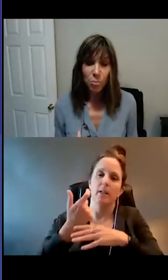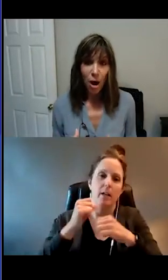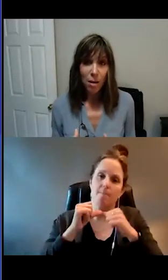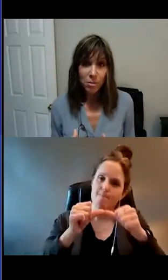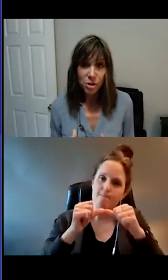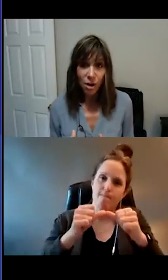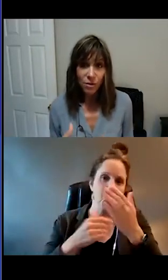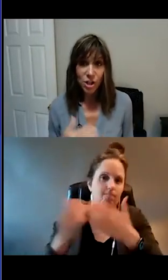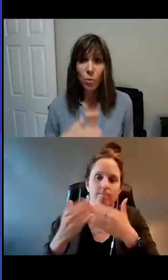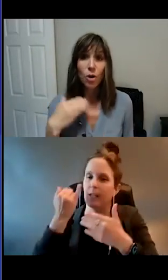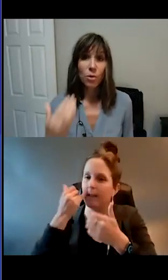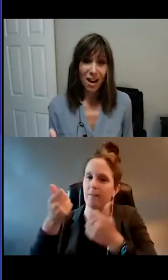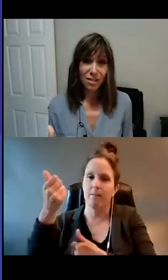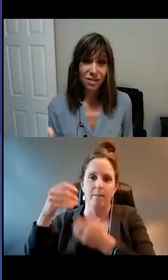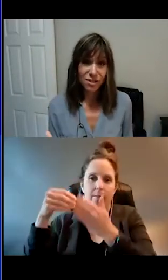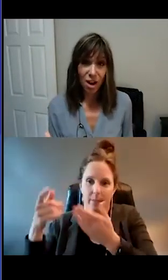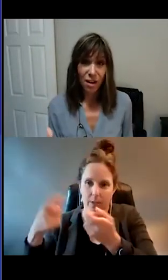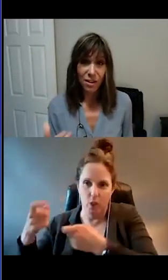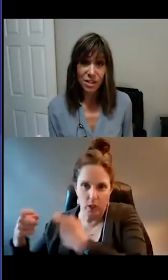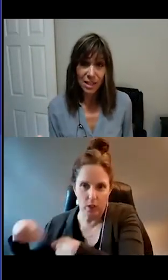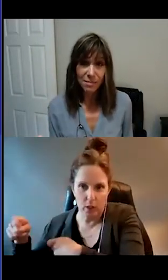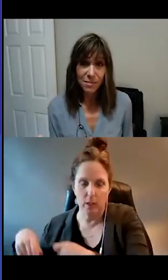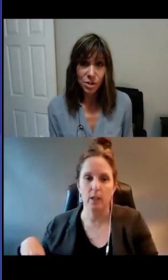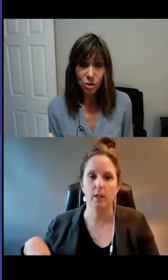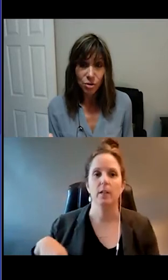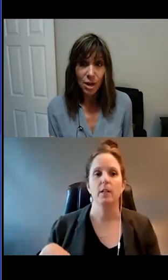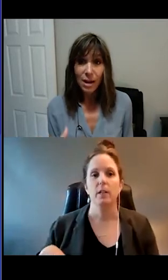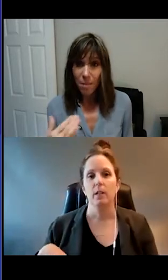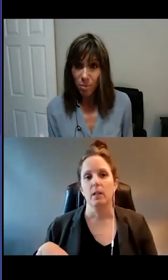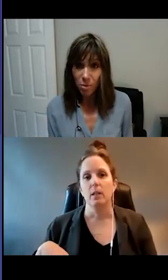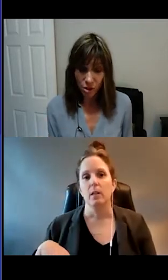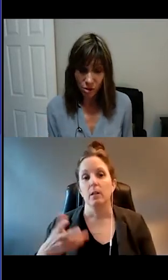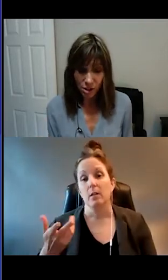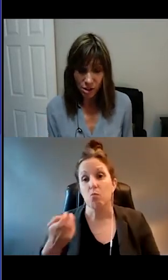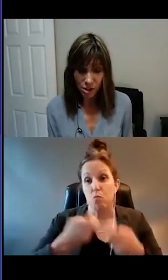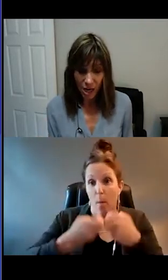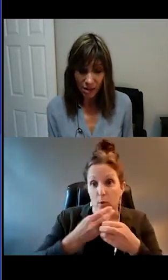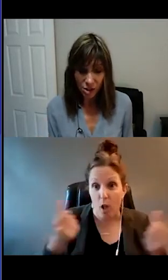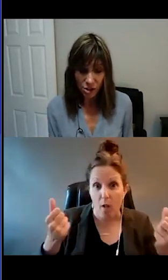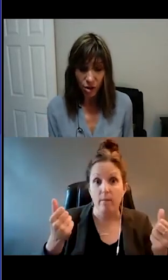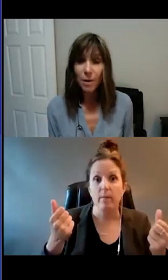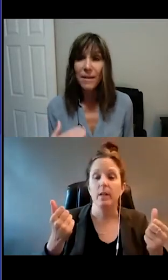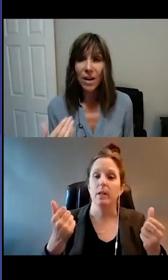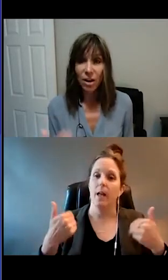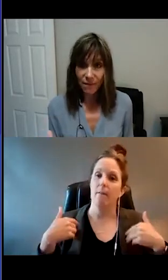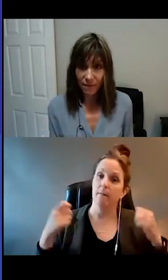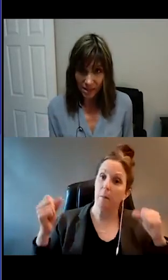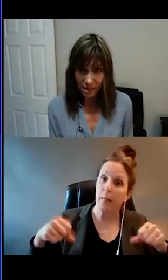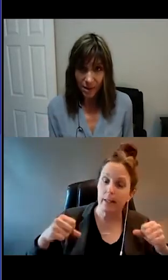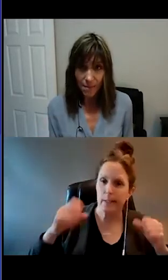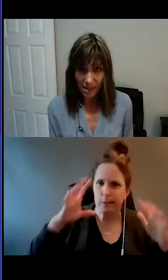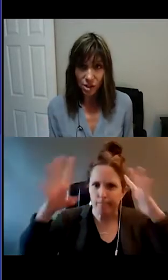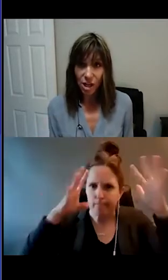leaders that are good problem solvers and work with others on their team to come up with solutions to challenges are going to be